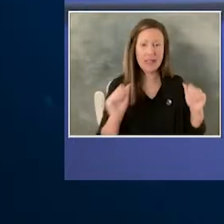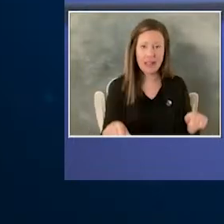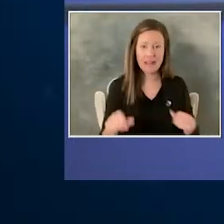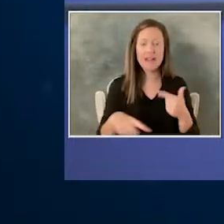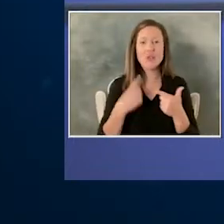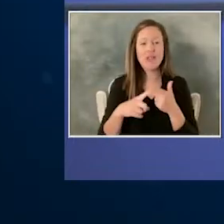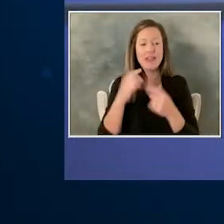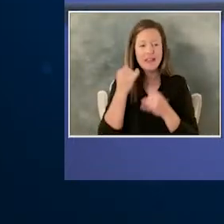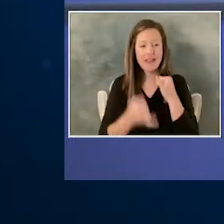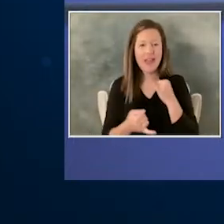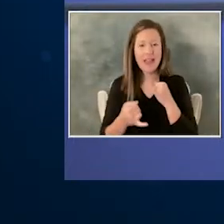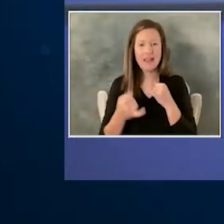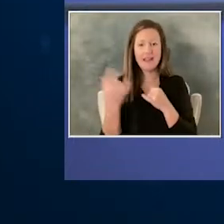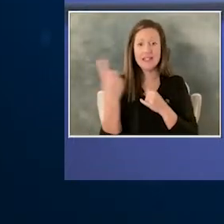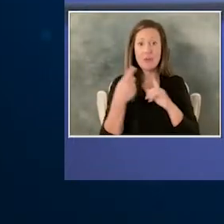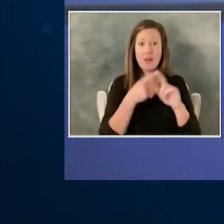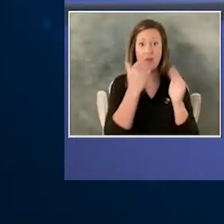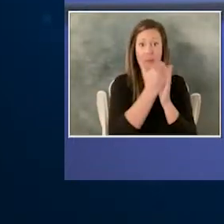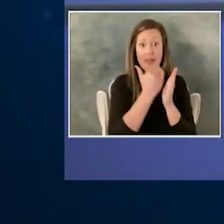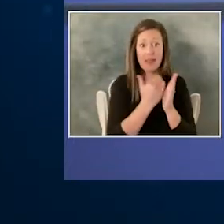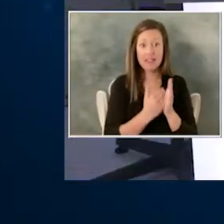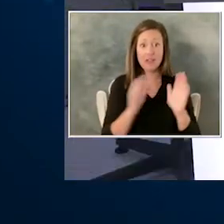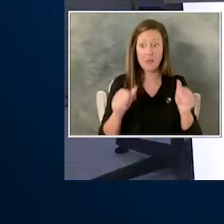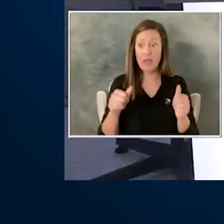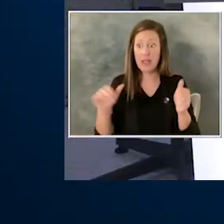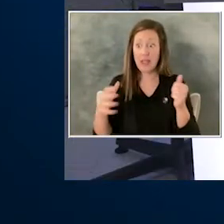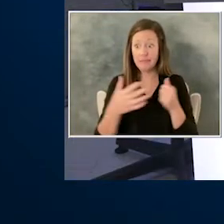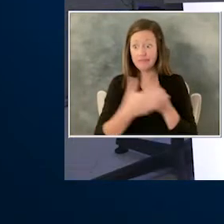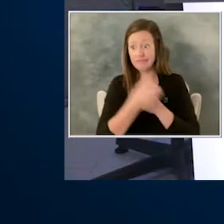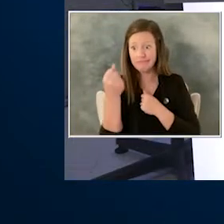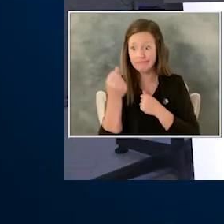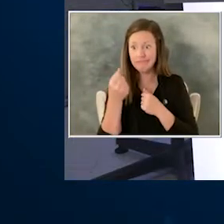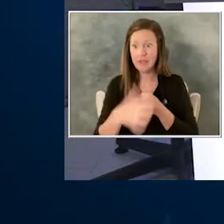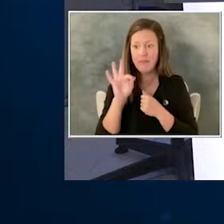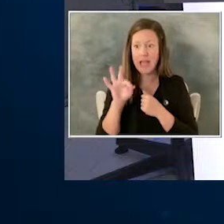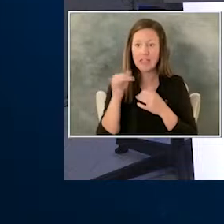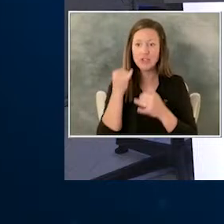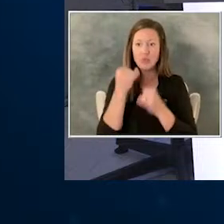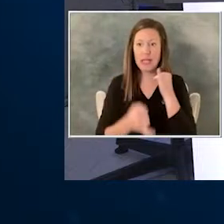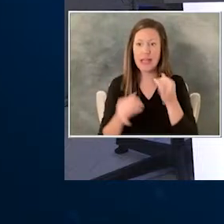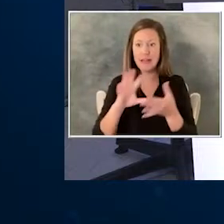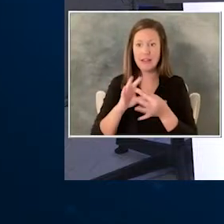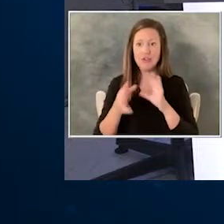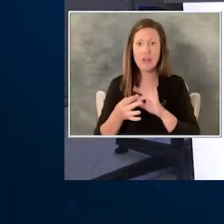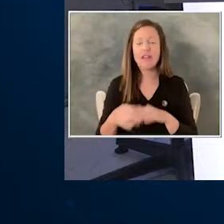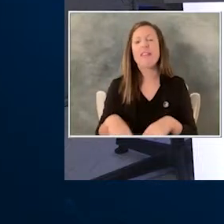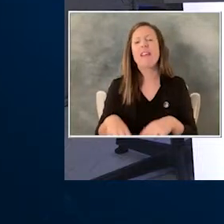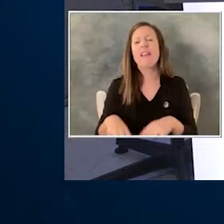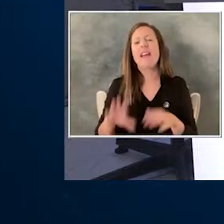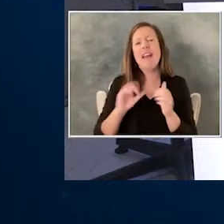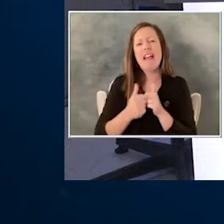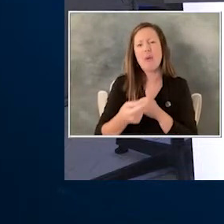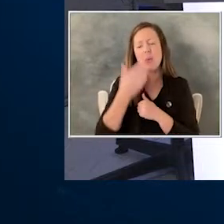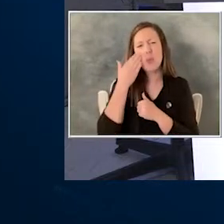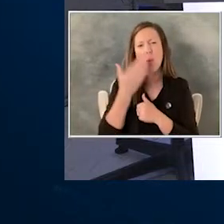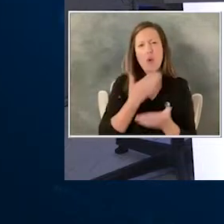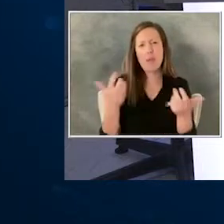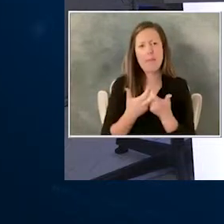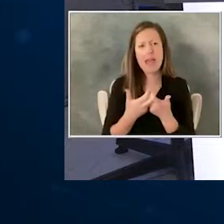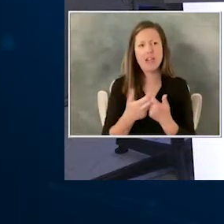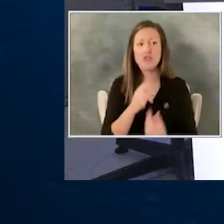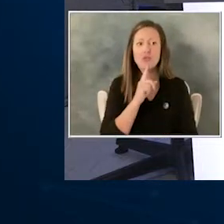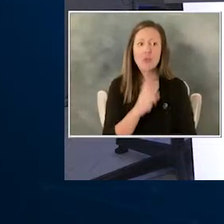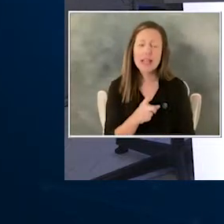from the list to end the chain. What determines a good match when you're looking for one? It's actually not as